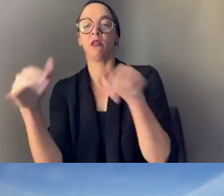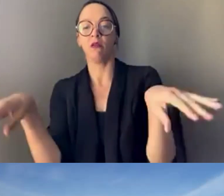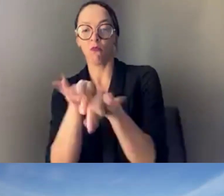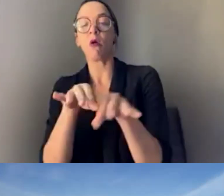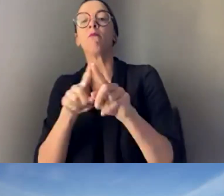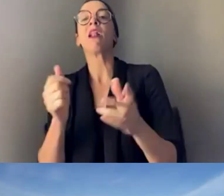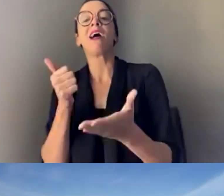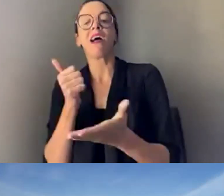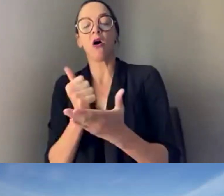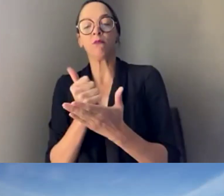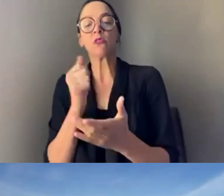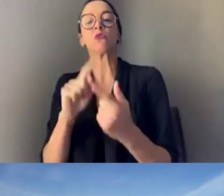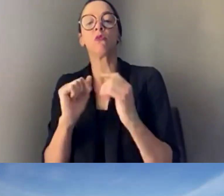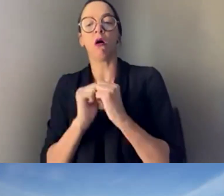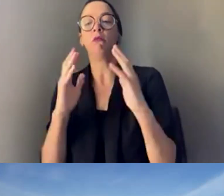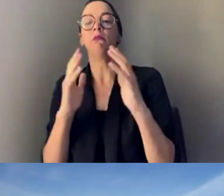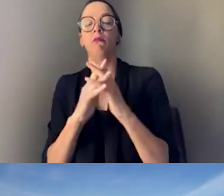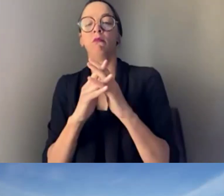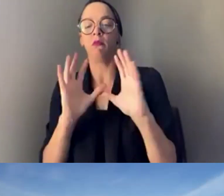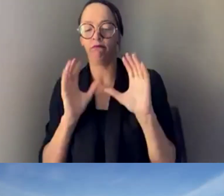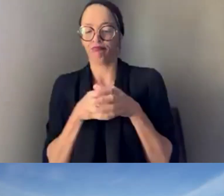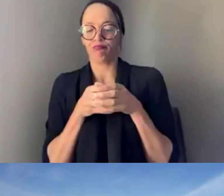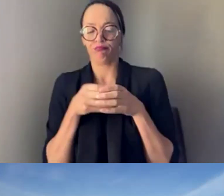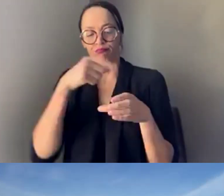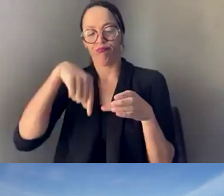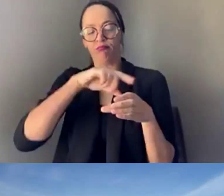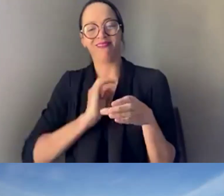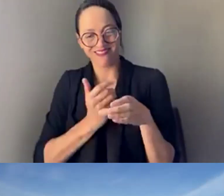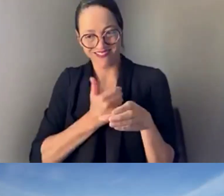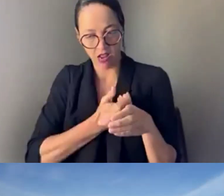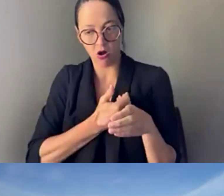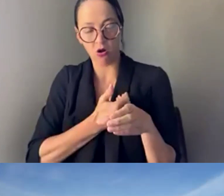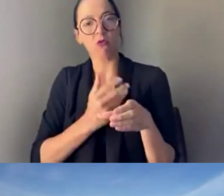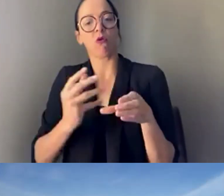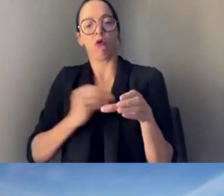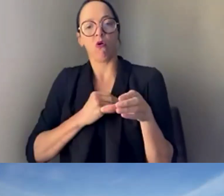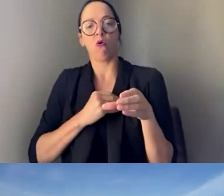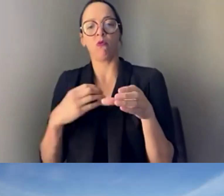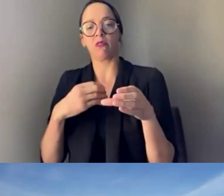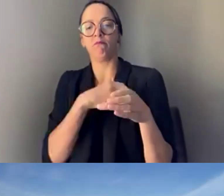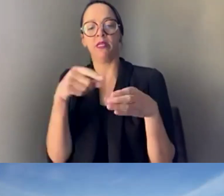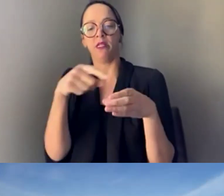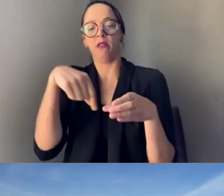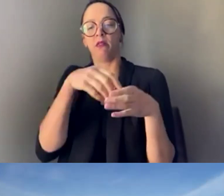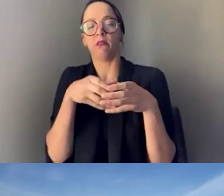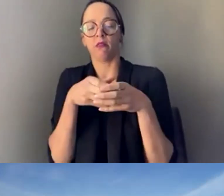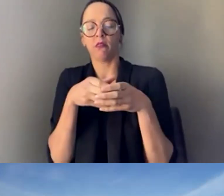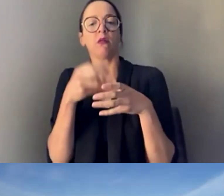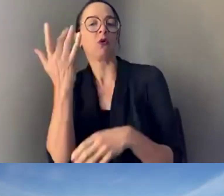much experience it's so much experience that we bring, and definitely within the lived experience